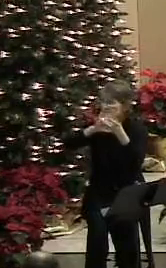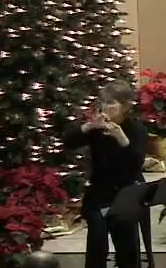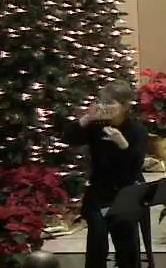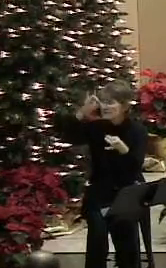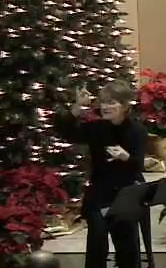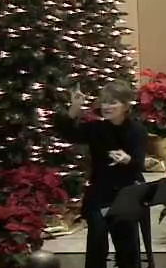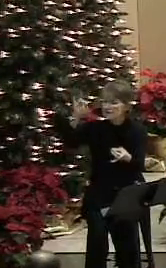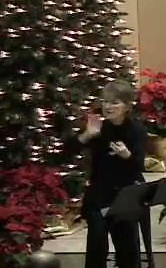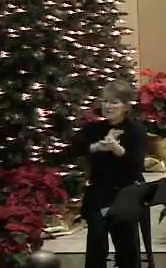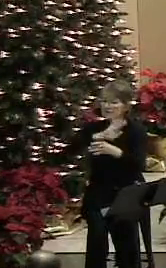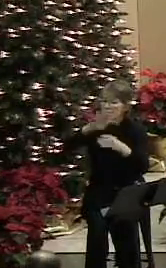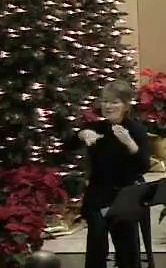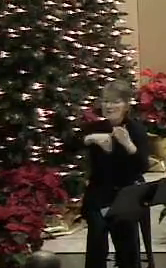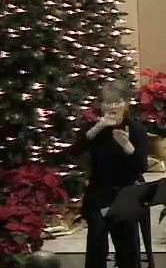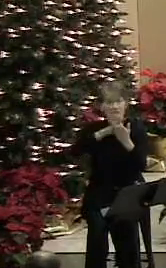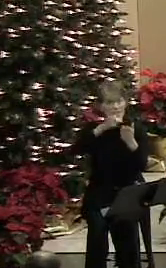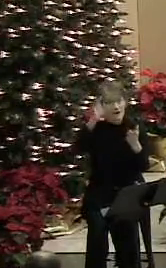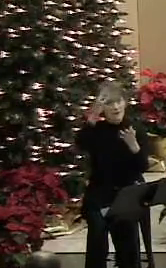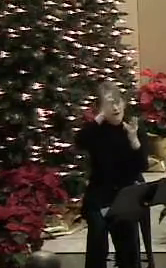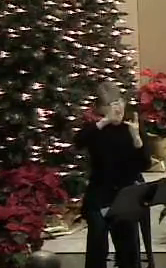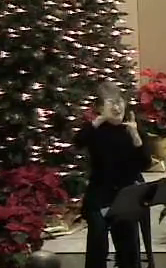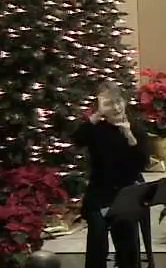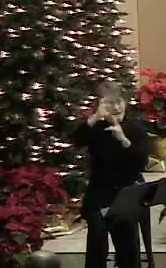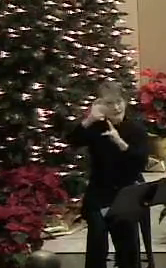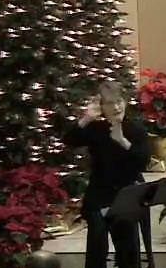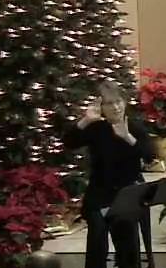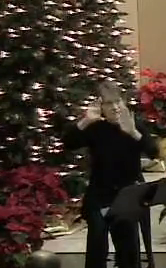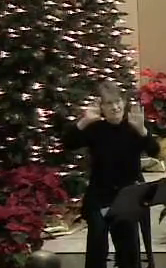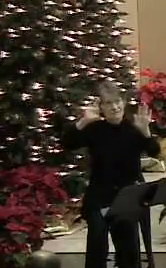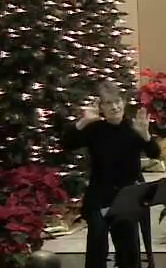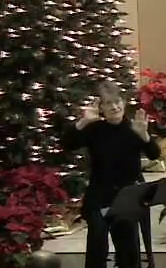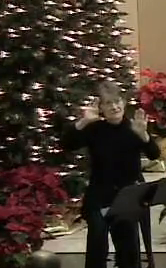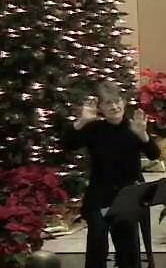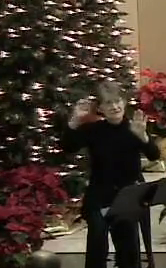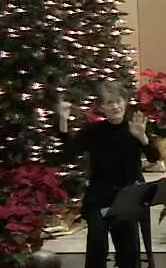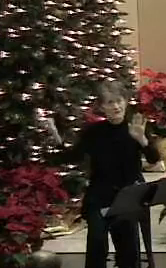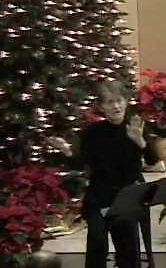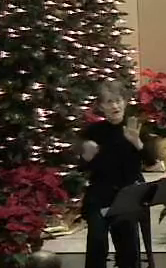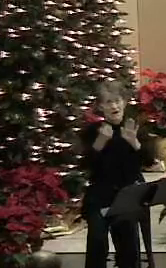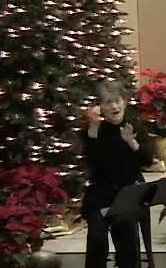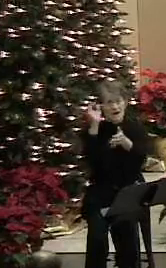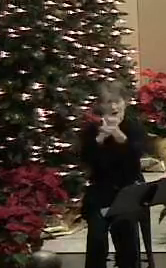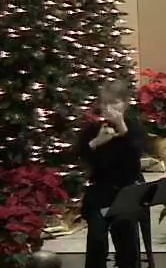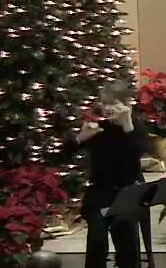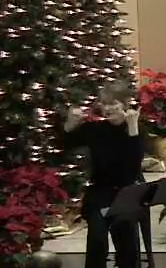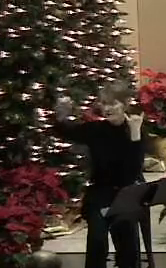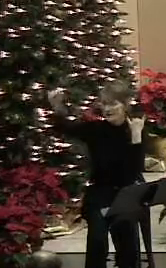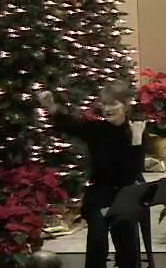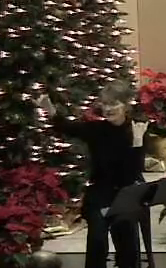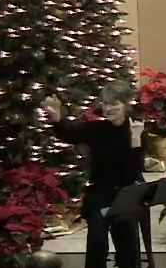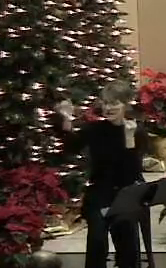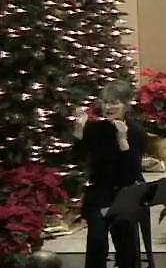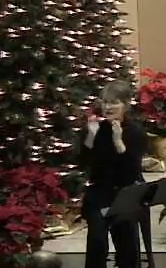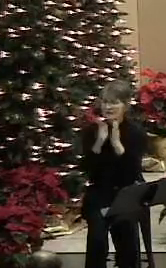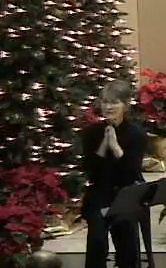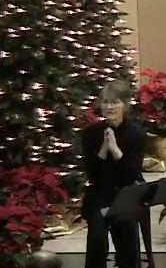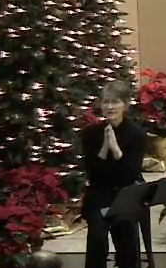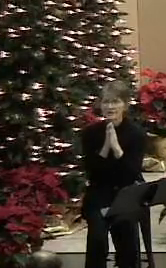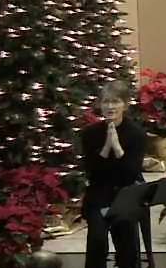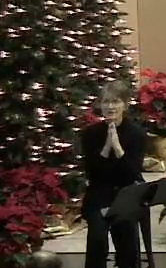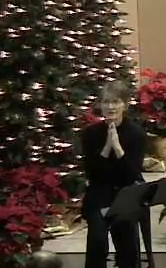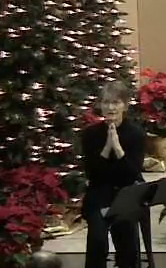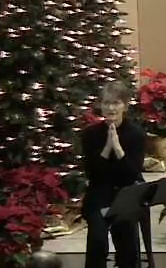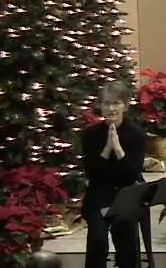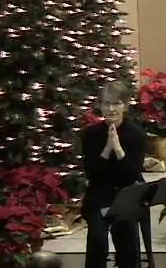Holy Spirit, all glory and honor is yours forever and